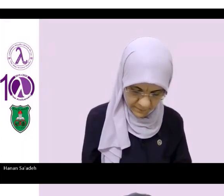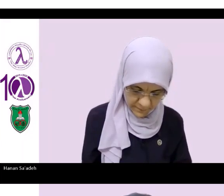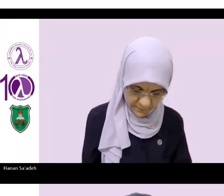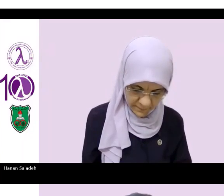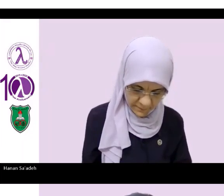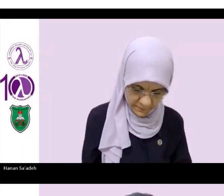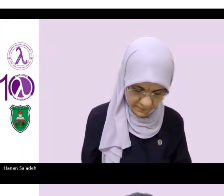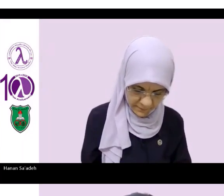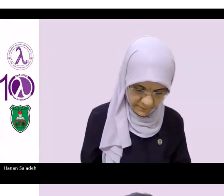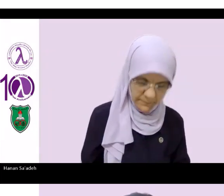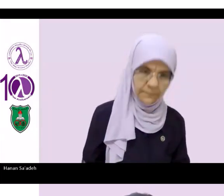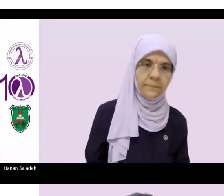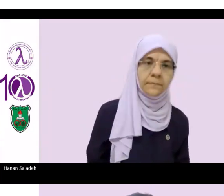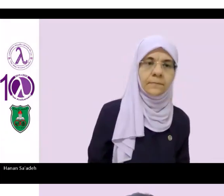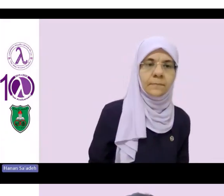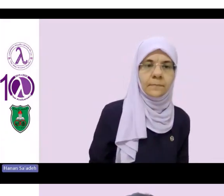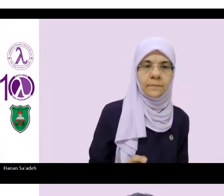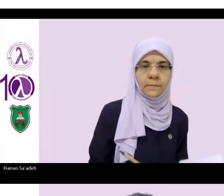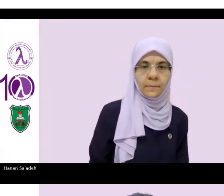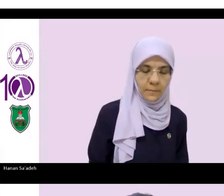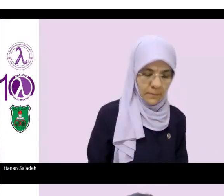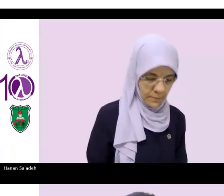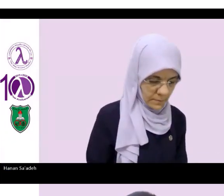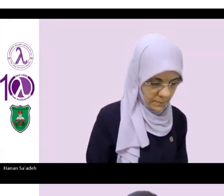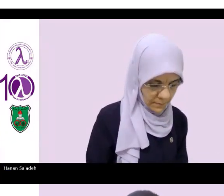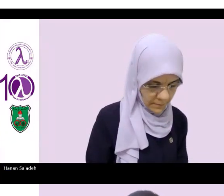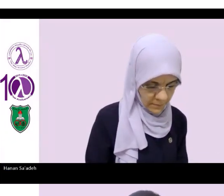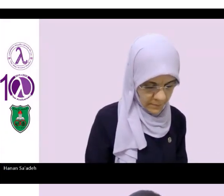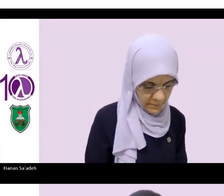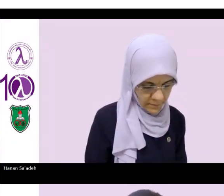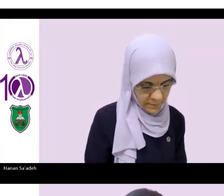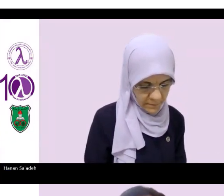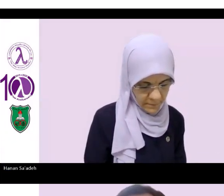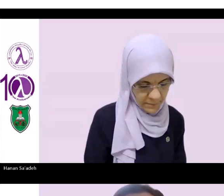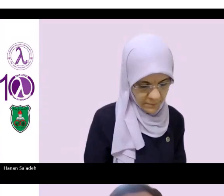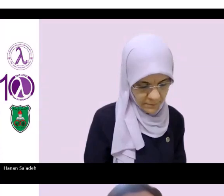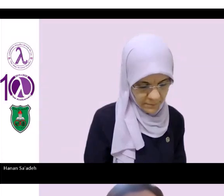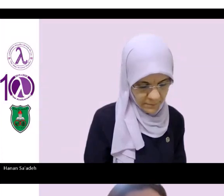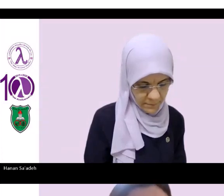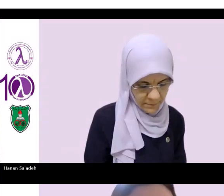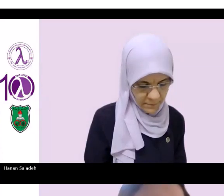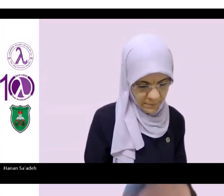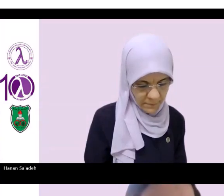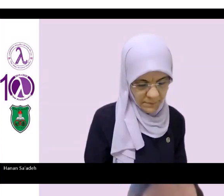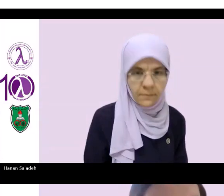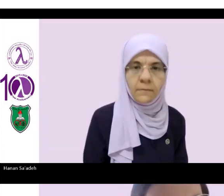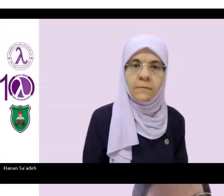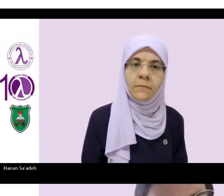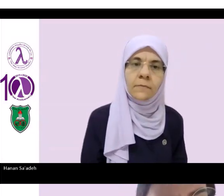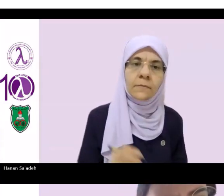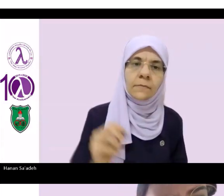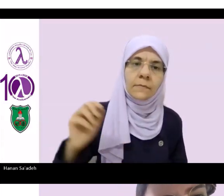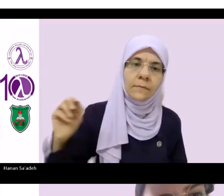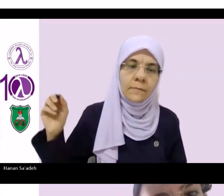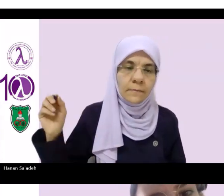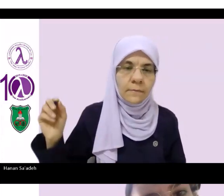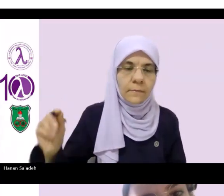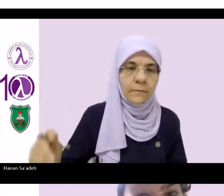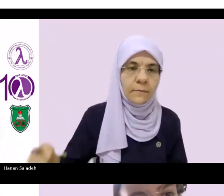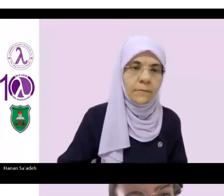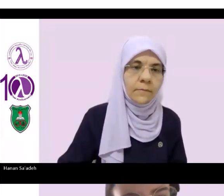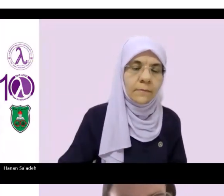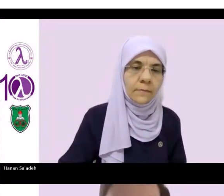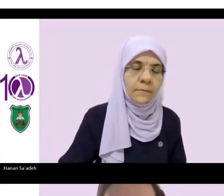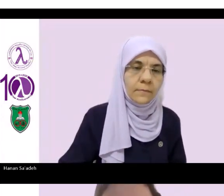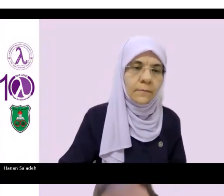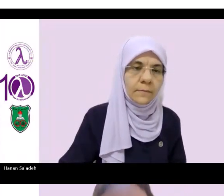instantaneous. It takes time to generate a photon. What is your opinion about the duration of emitting